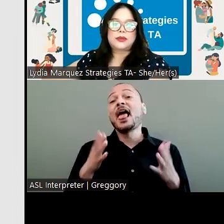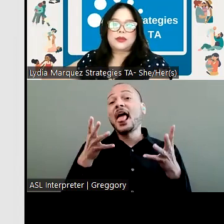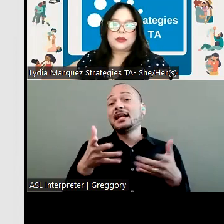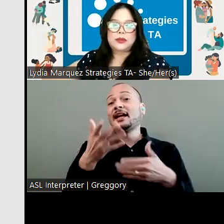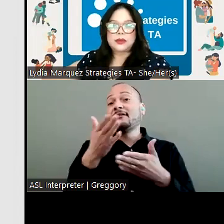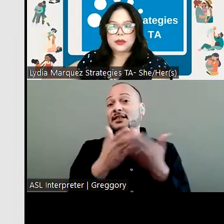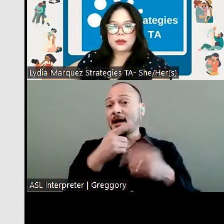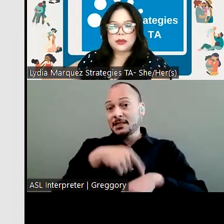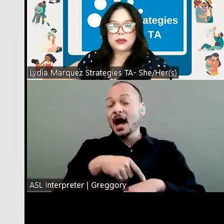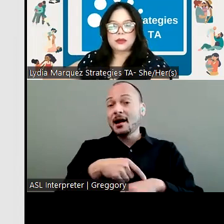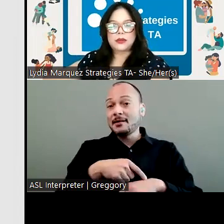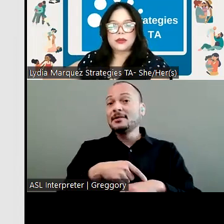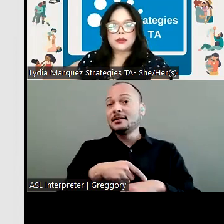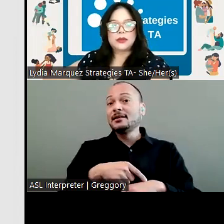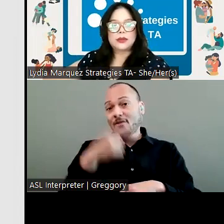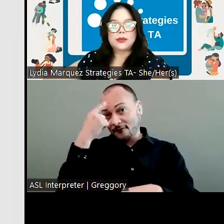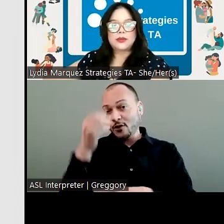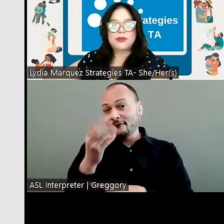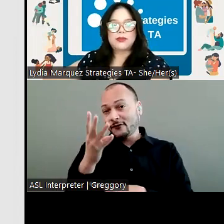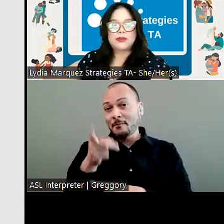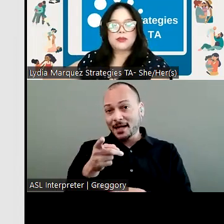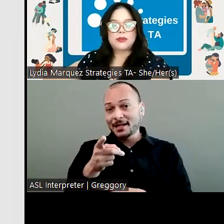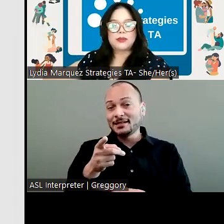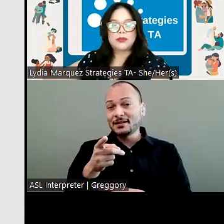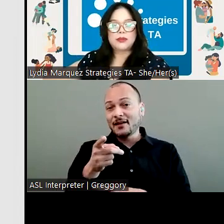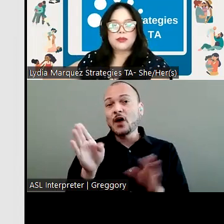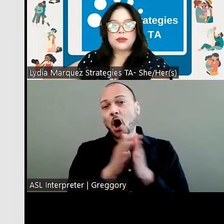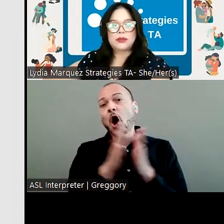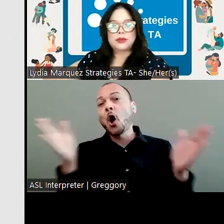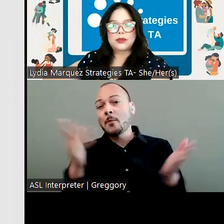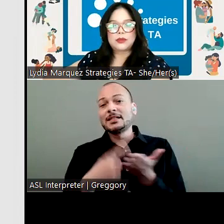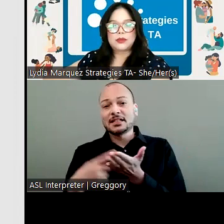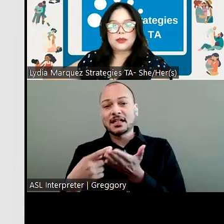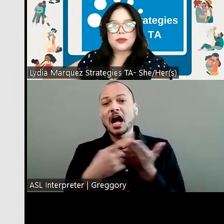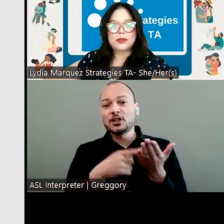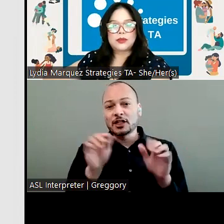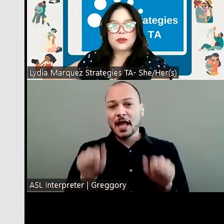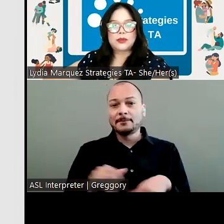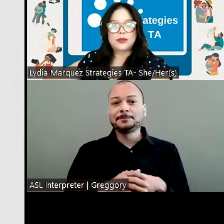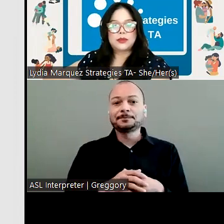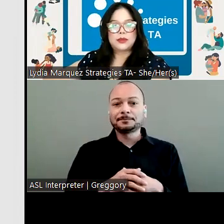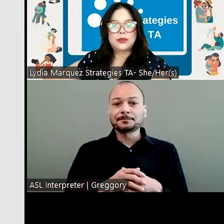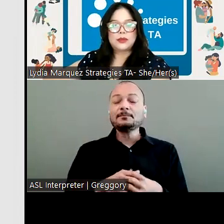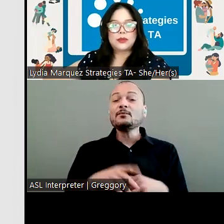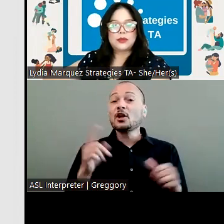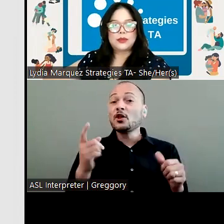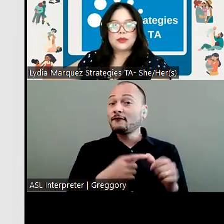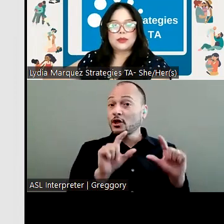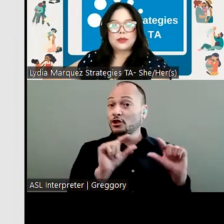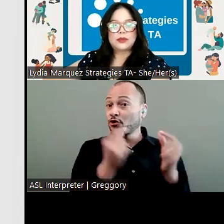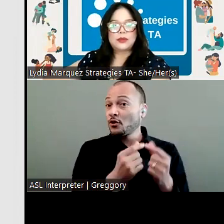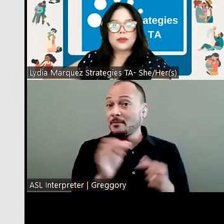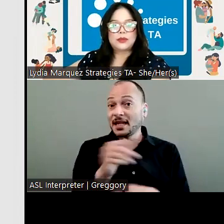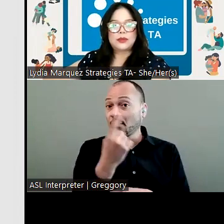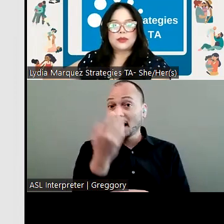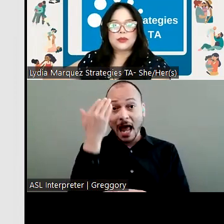time then for a couple minutes of open discussion. So the first group, anyone, and